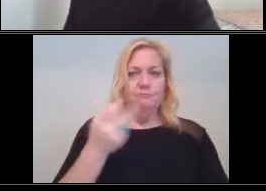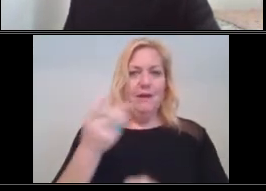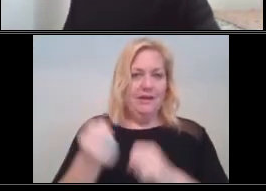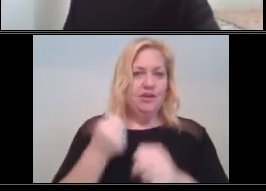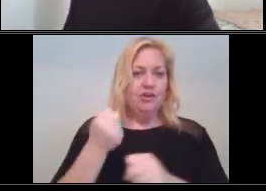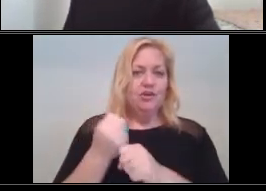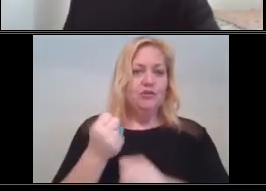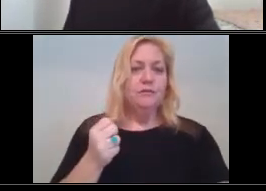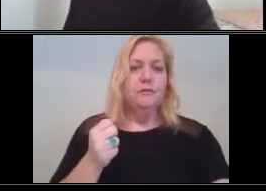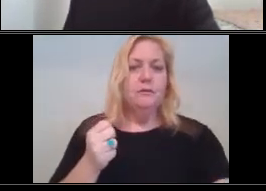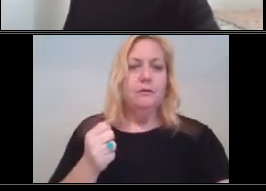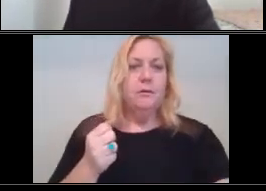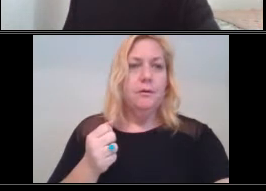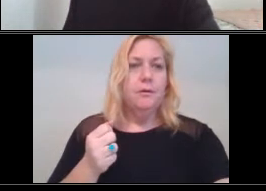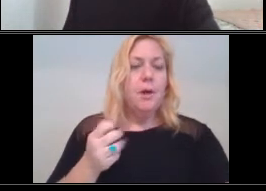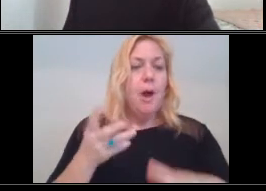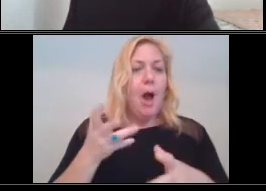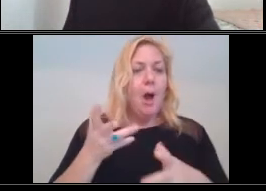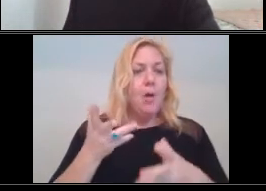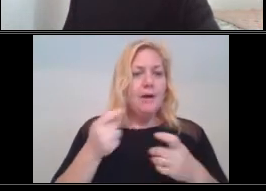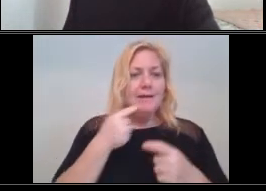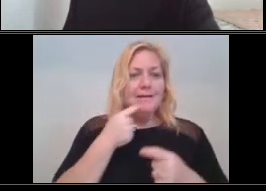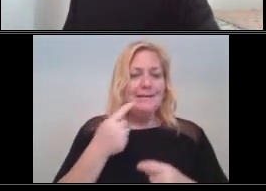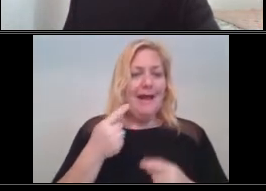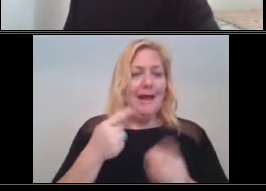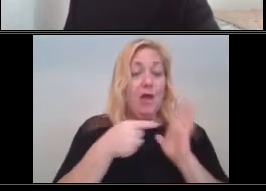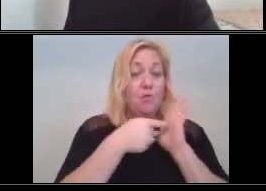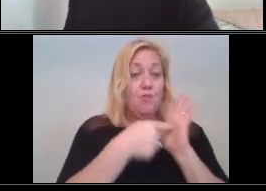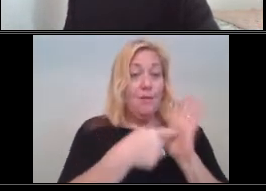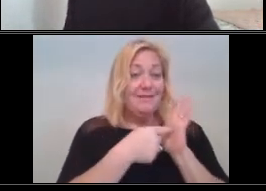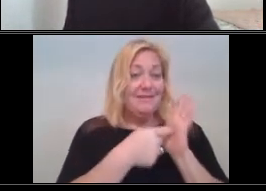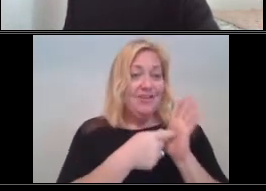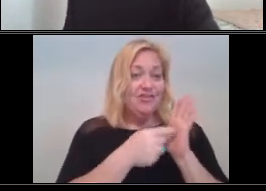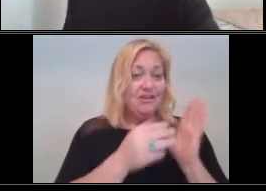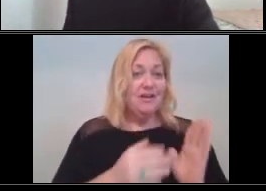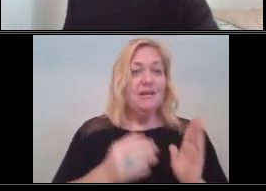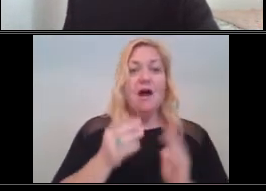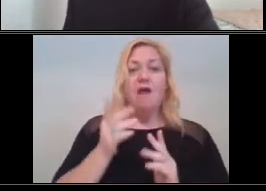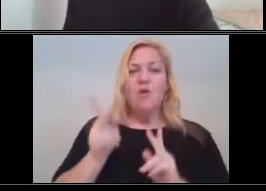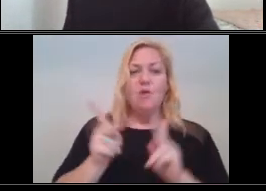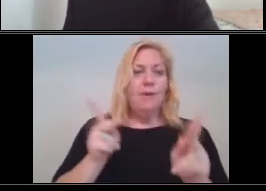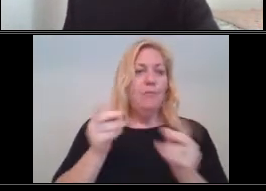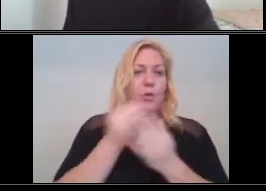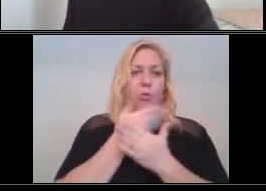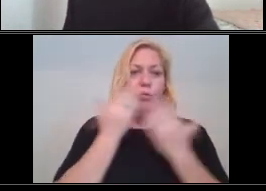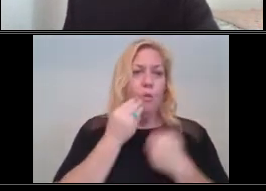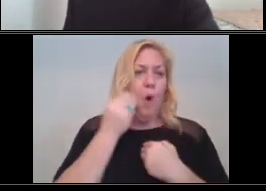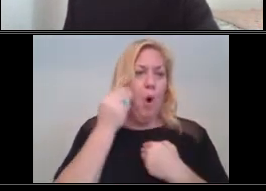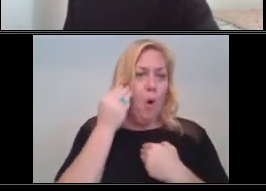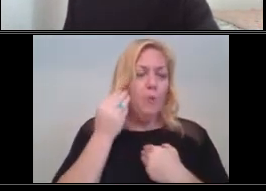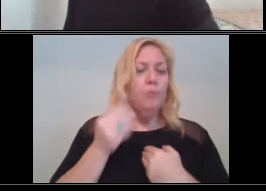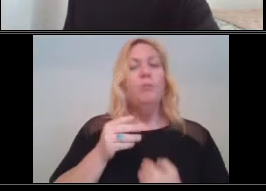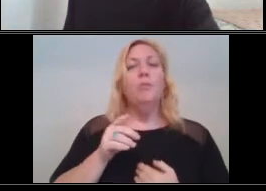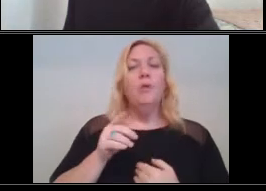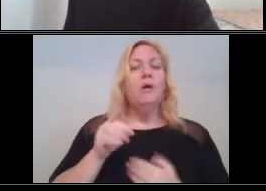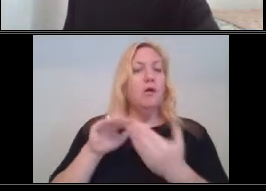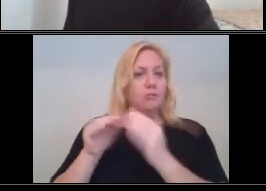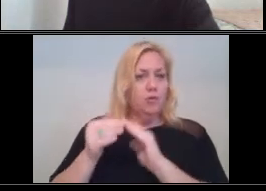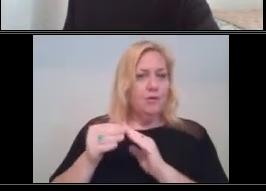And I wanted to say that representation of unhoused community or landless community